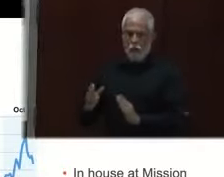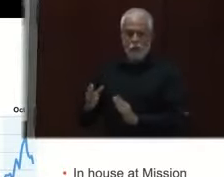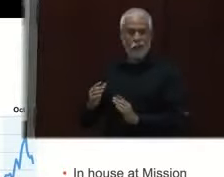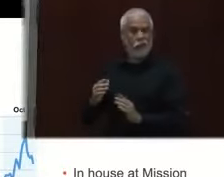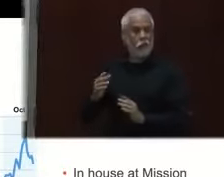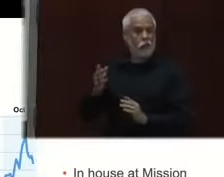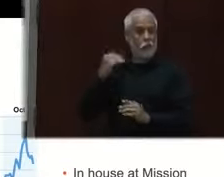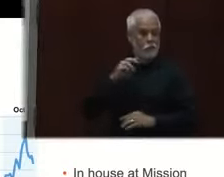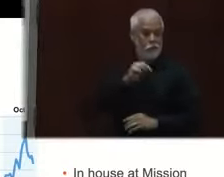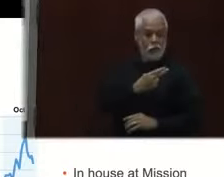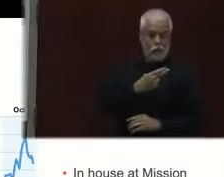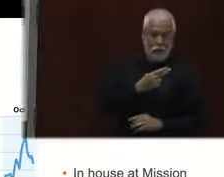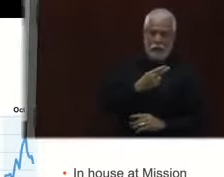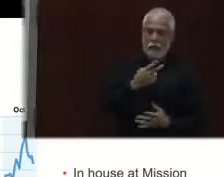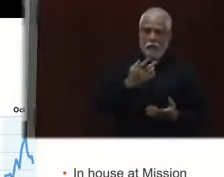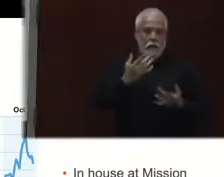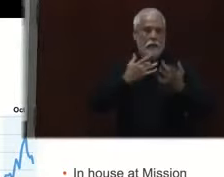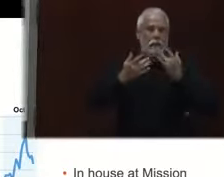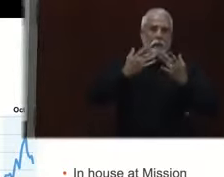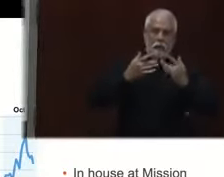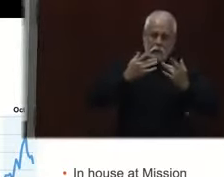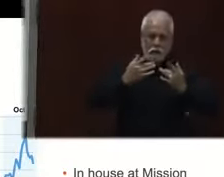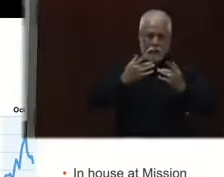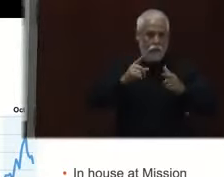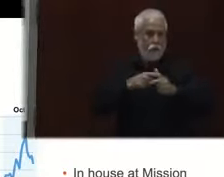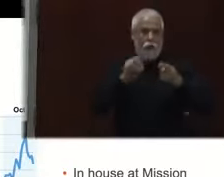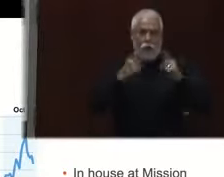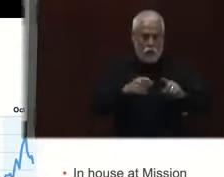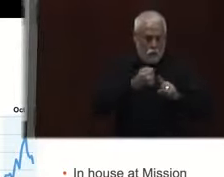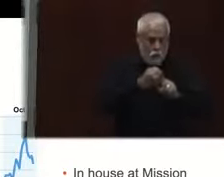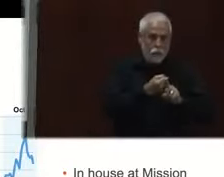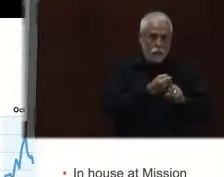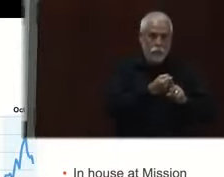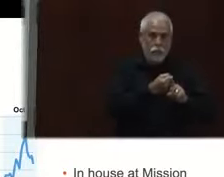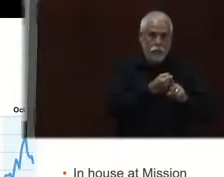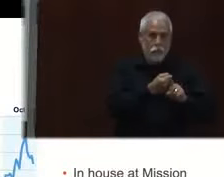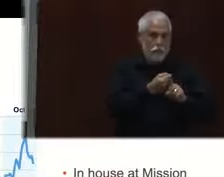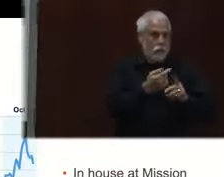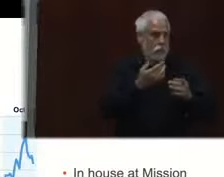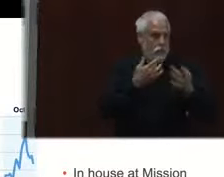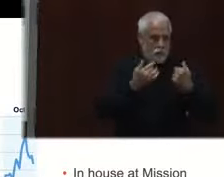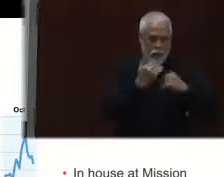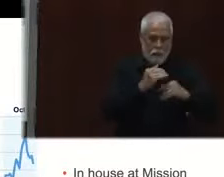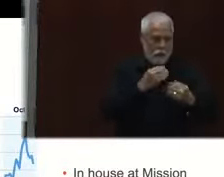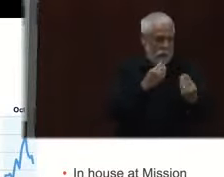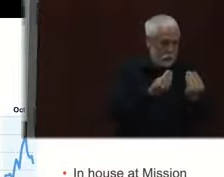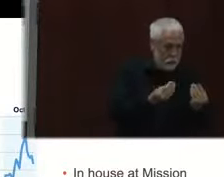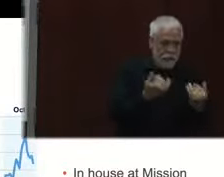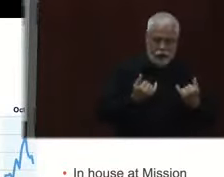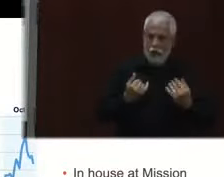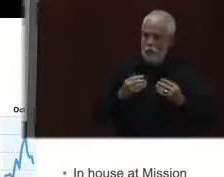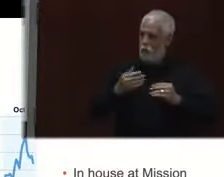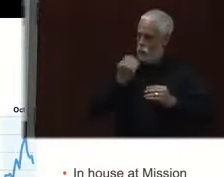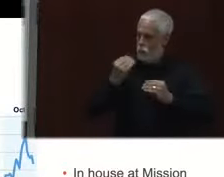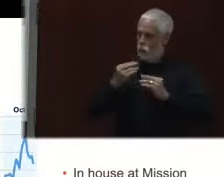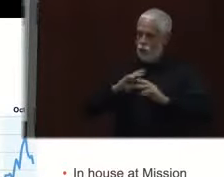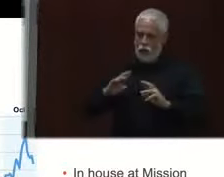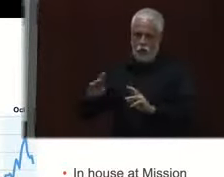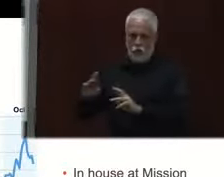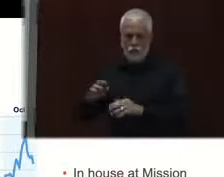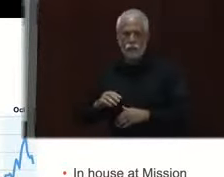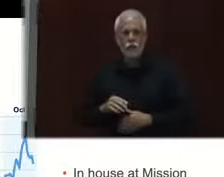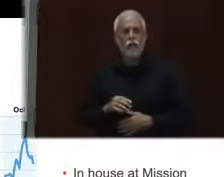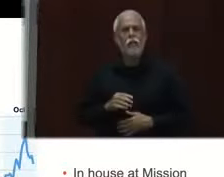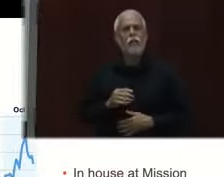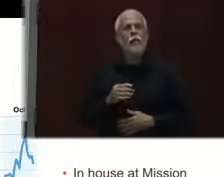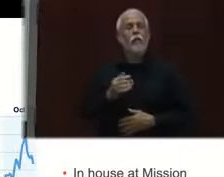back in March when we first encountered this illness and had very much limited supplies. So I